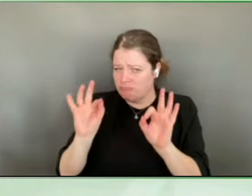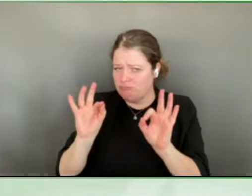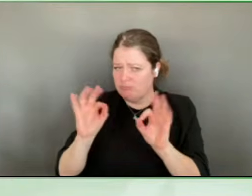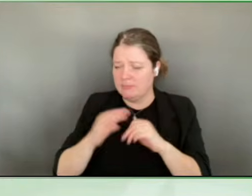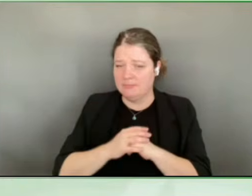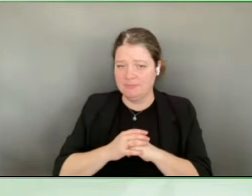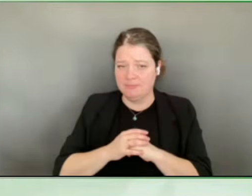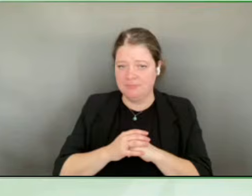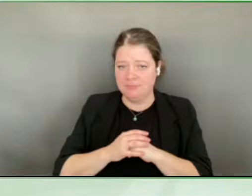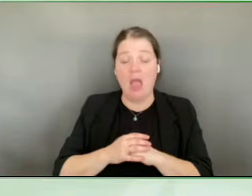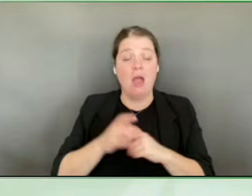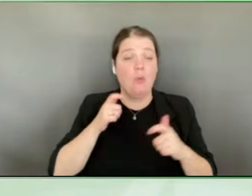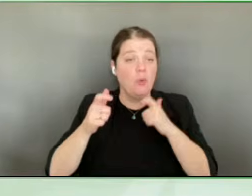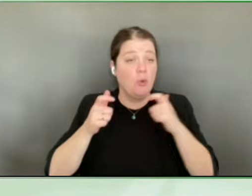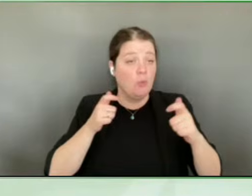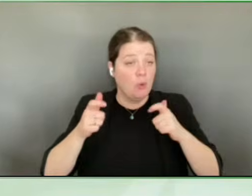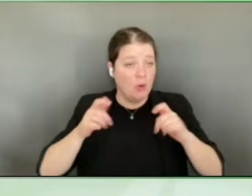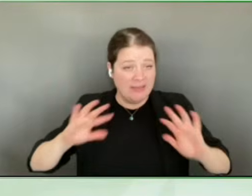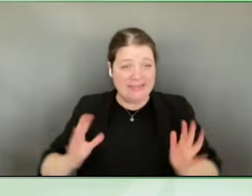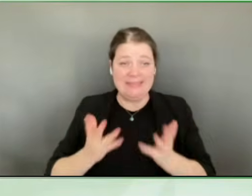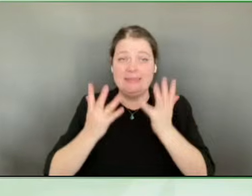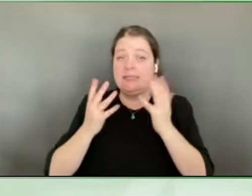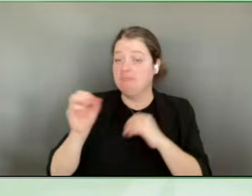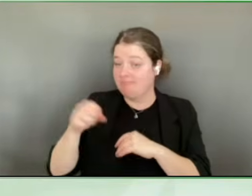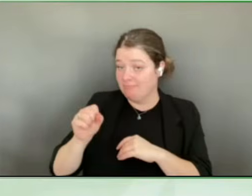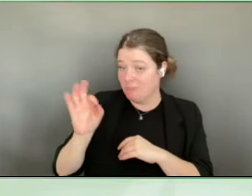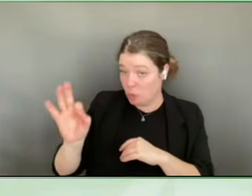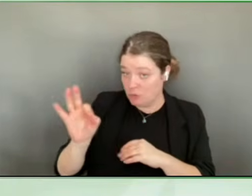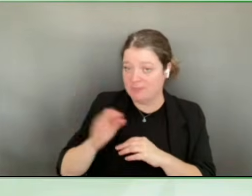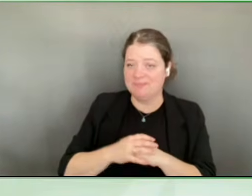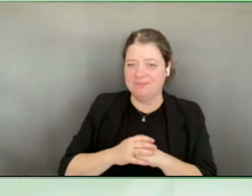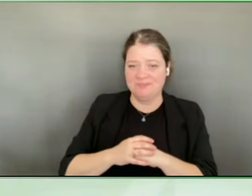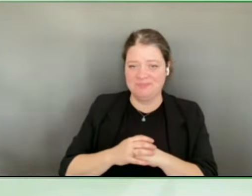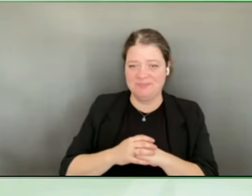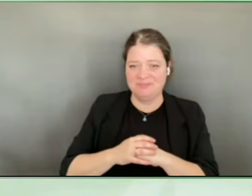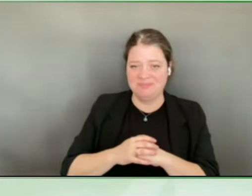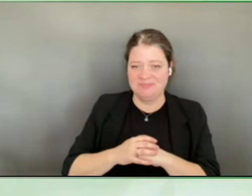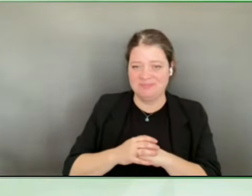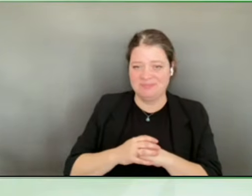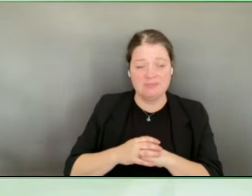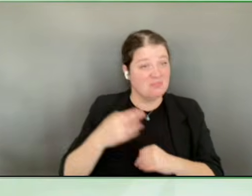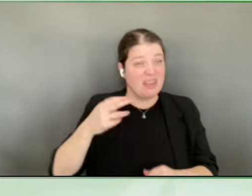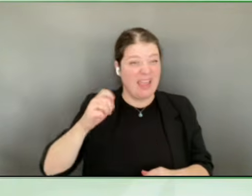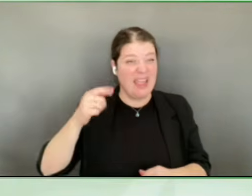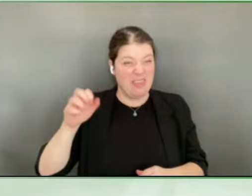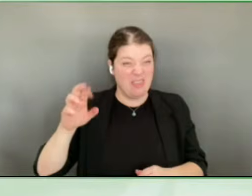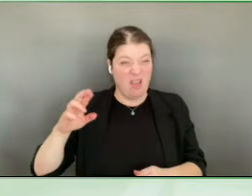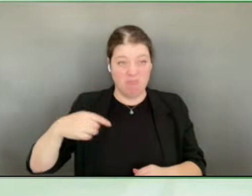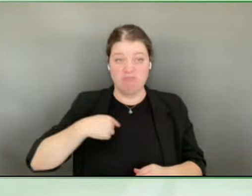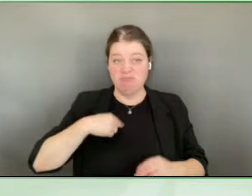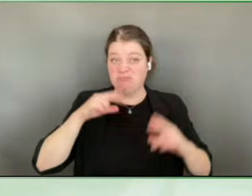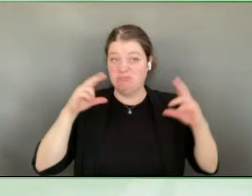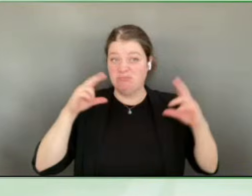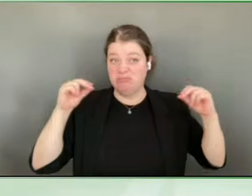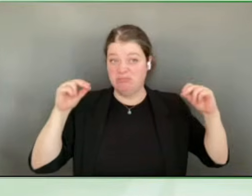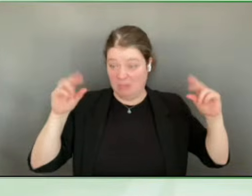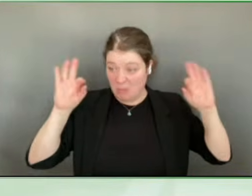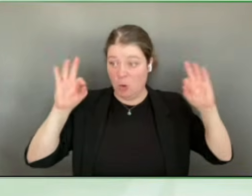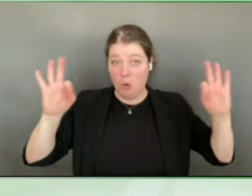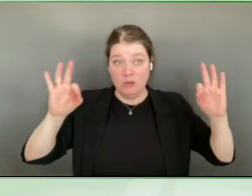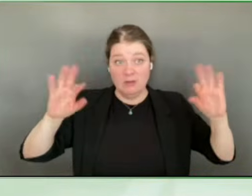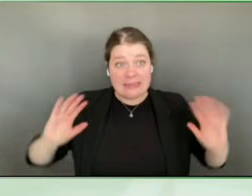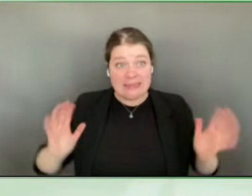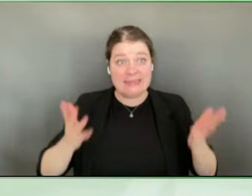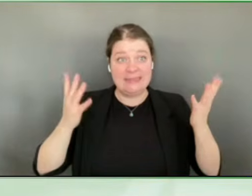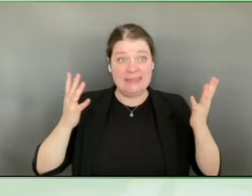Easy words. Yeah. How have we done, Heather? Yeah, please. Yeah. Oh, we've done